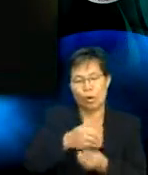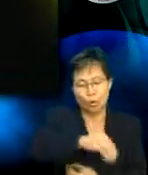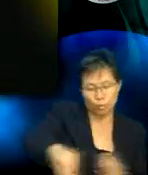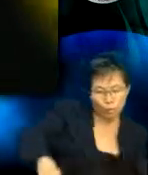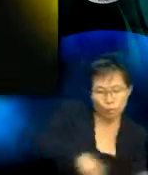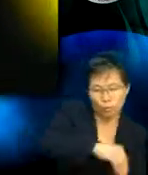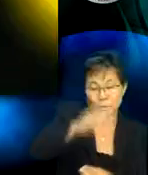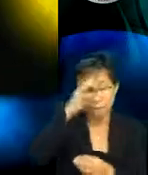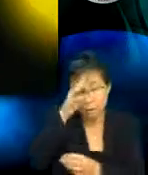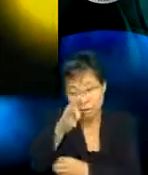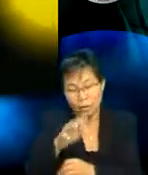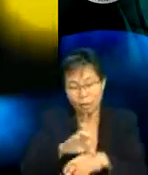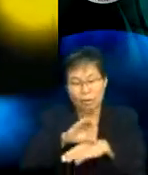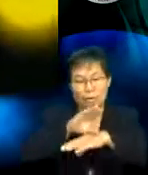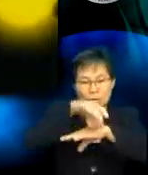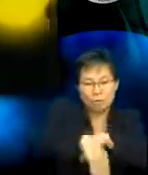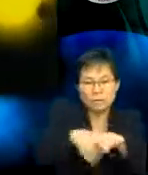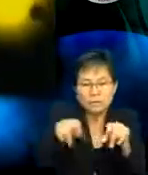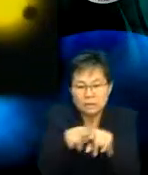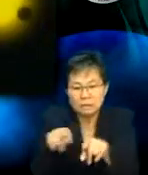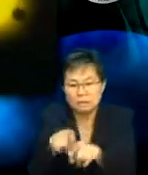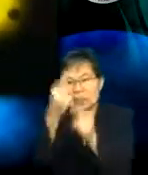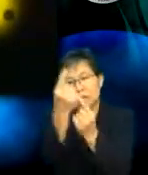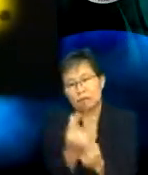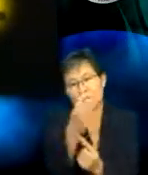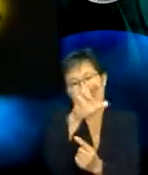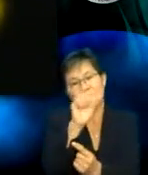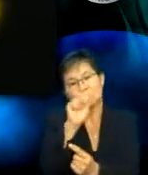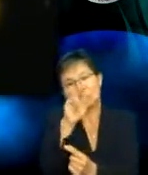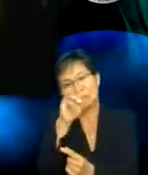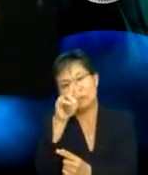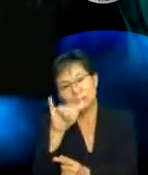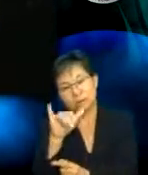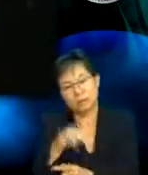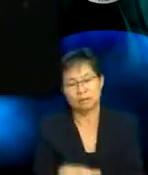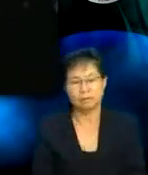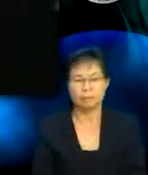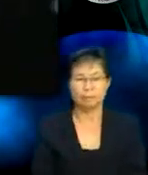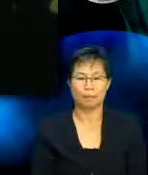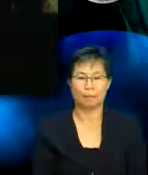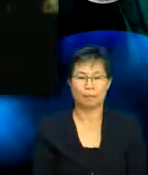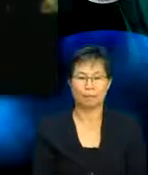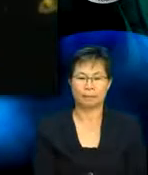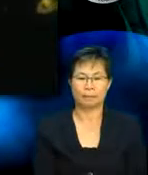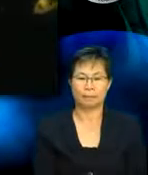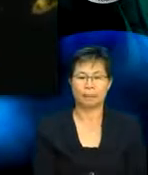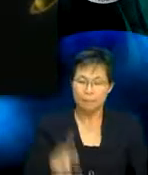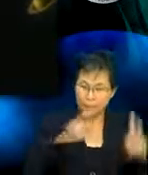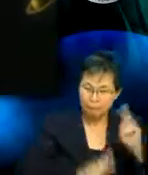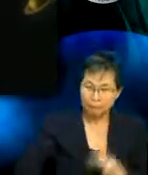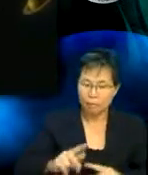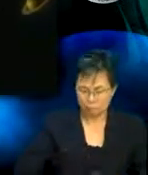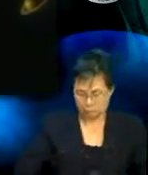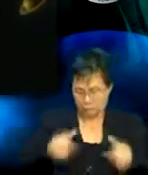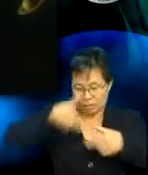The rotation on its axis will create a force similar to gravity.